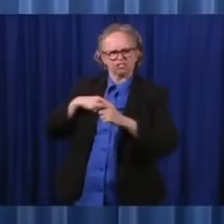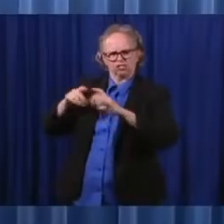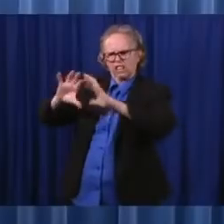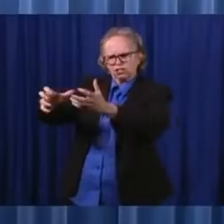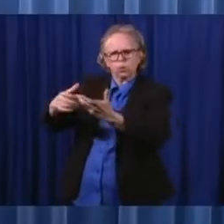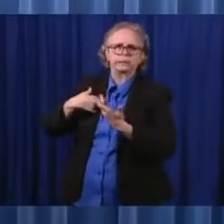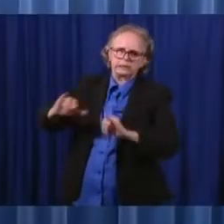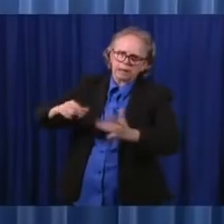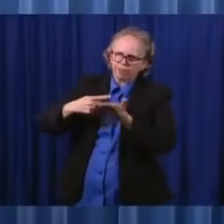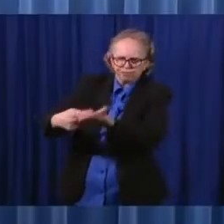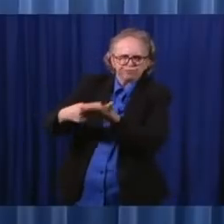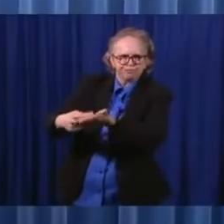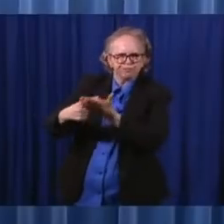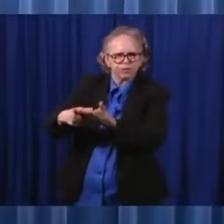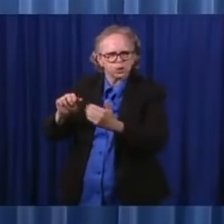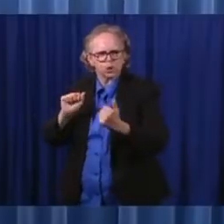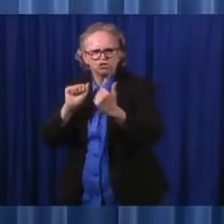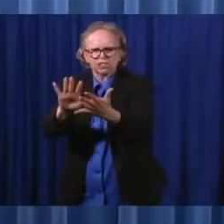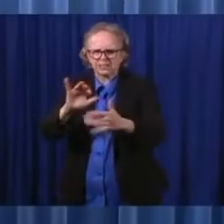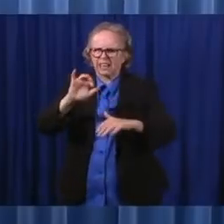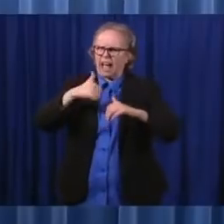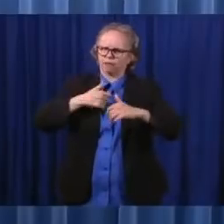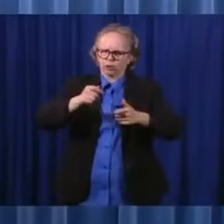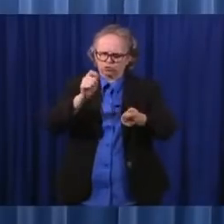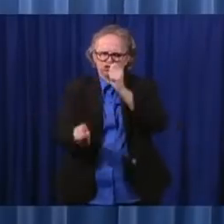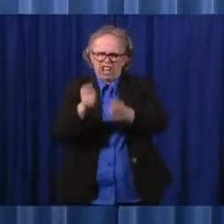oversight, accreditation, training, and accountability.